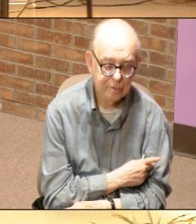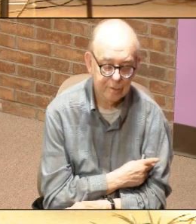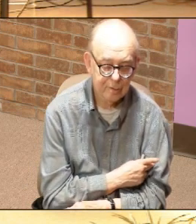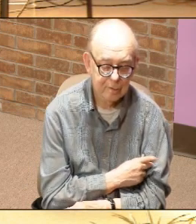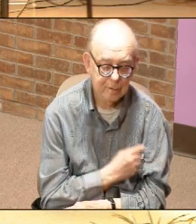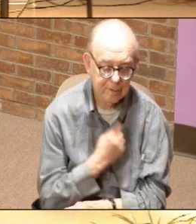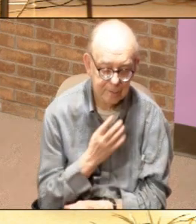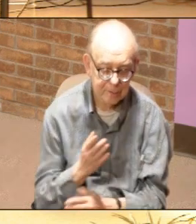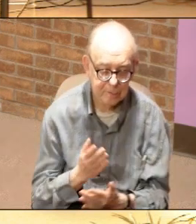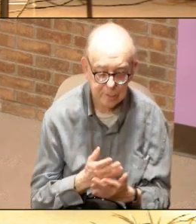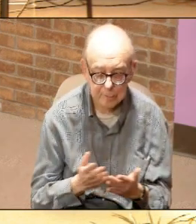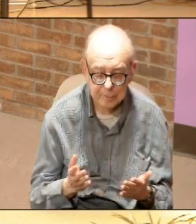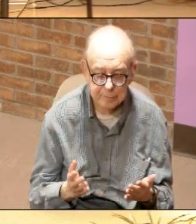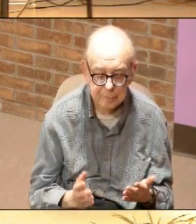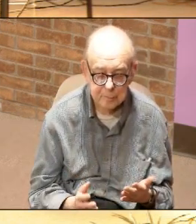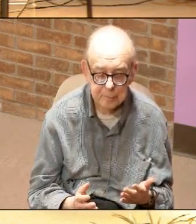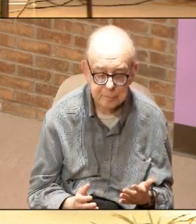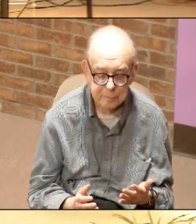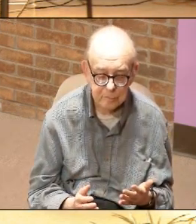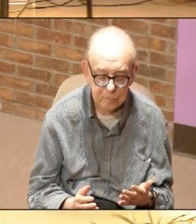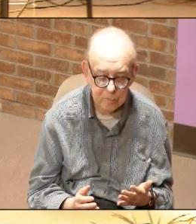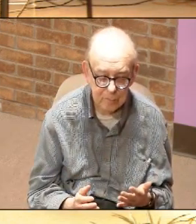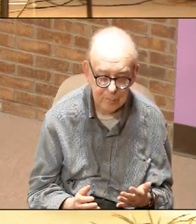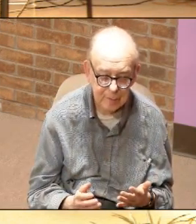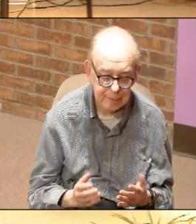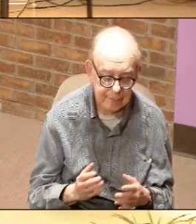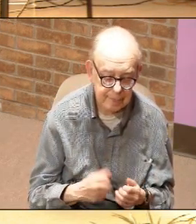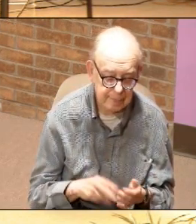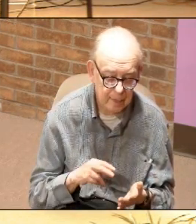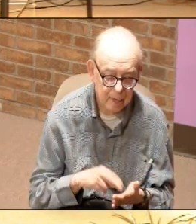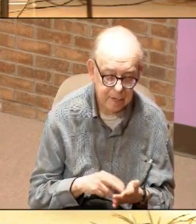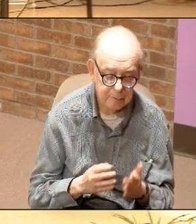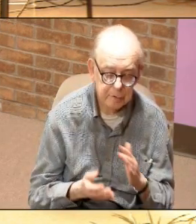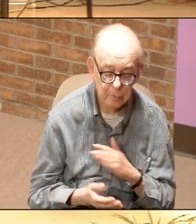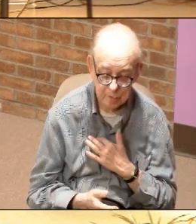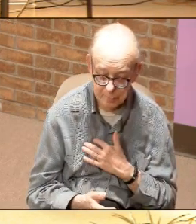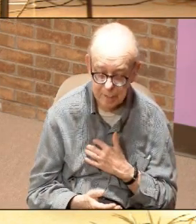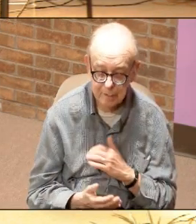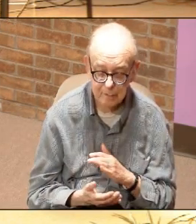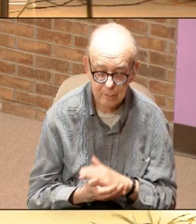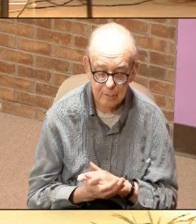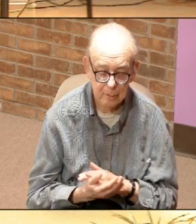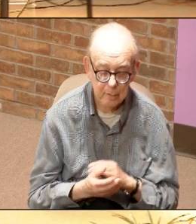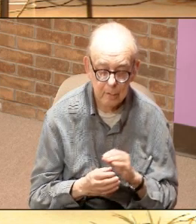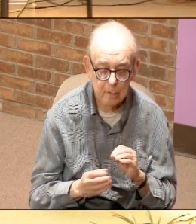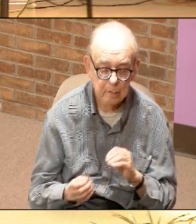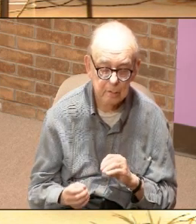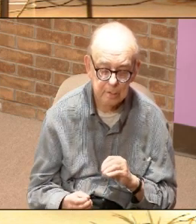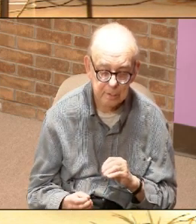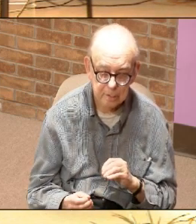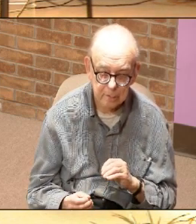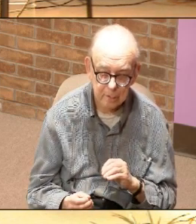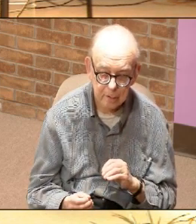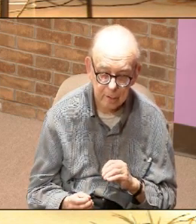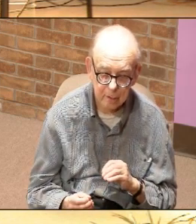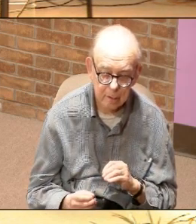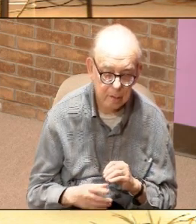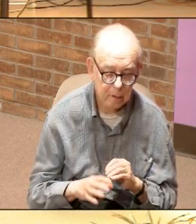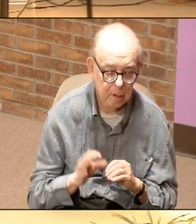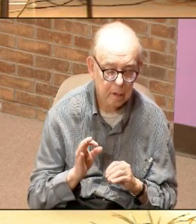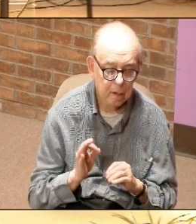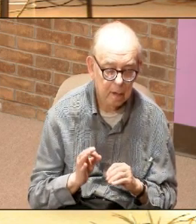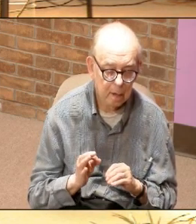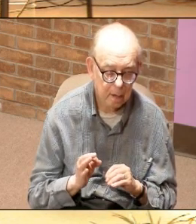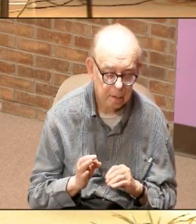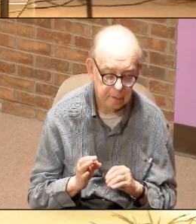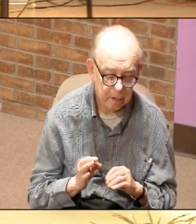Can I tell you something awesome? I can get up in the morning and put 9 o'clock, I